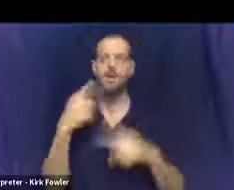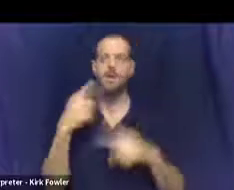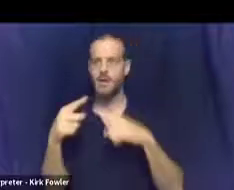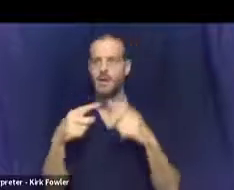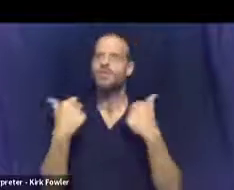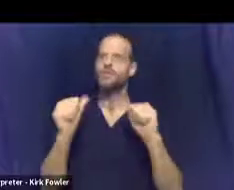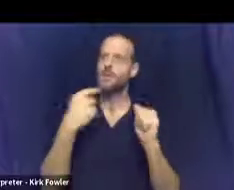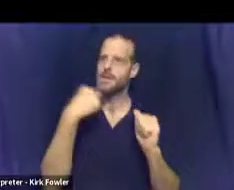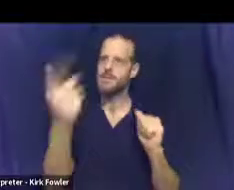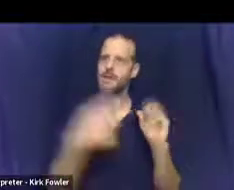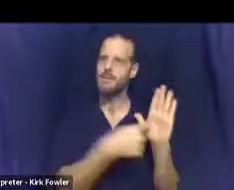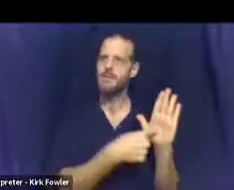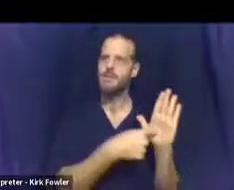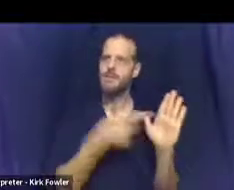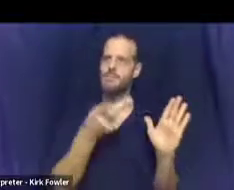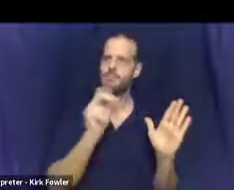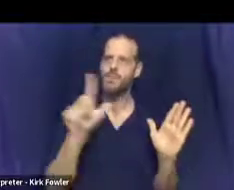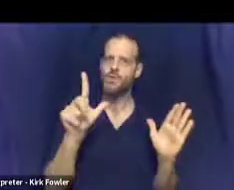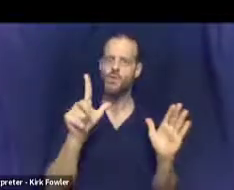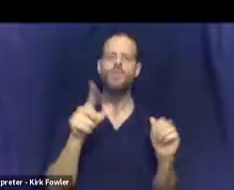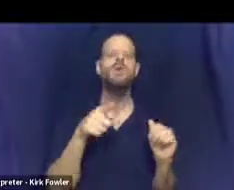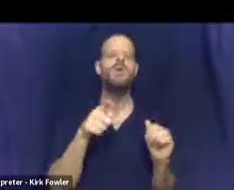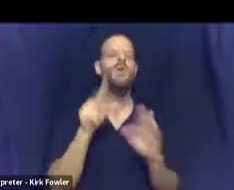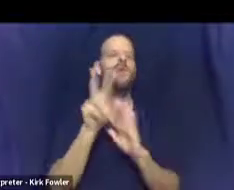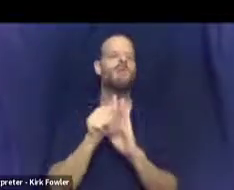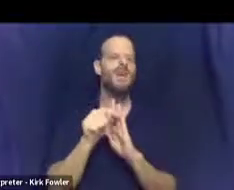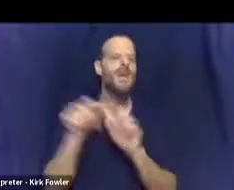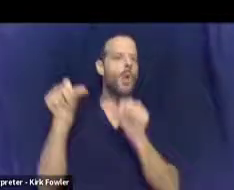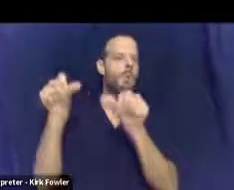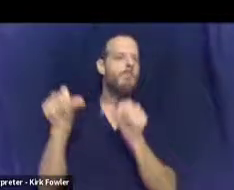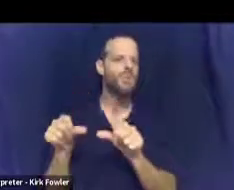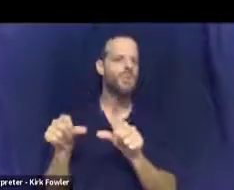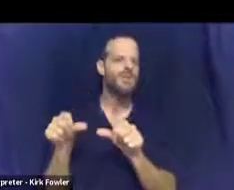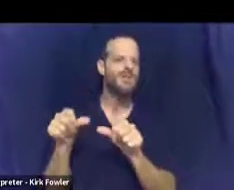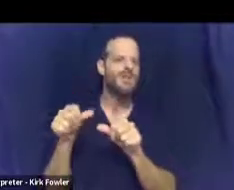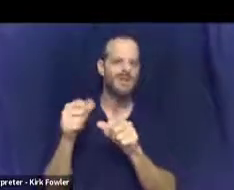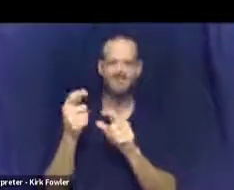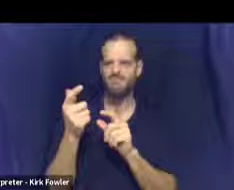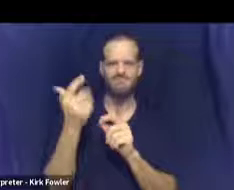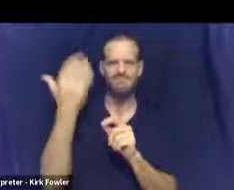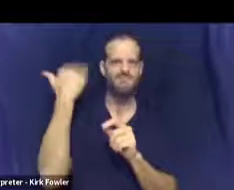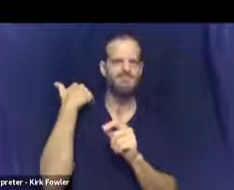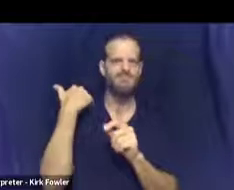so this is a video that mom had posted a while ago of him with a sign for swimming.